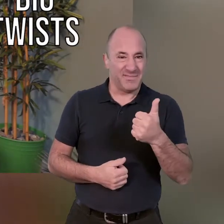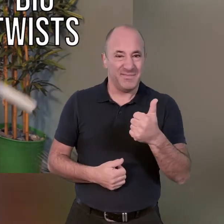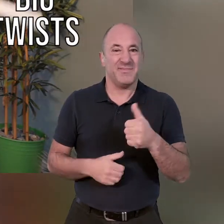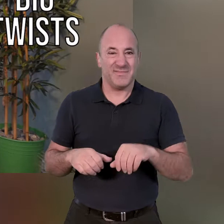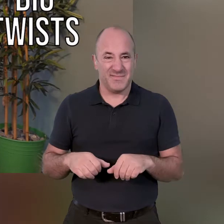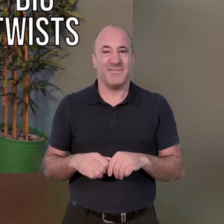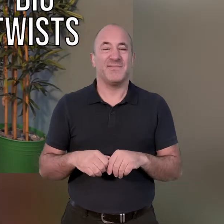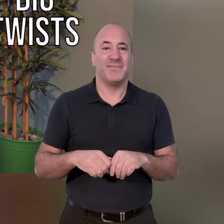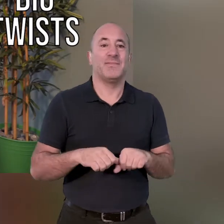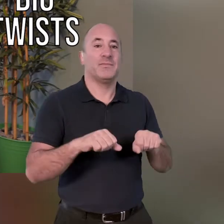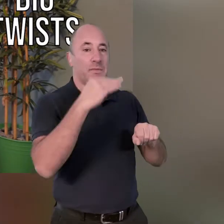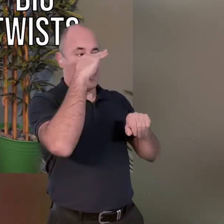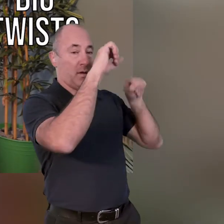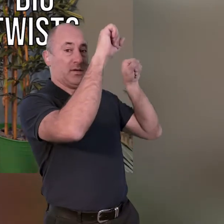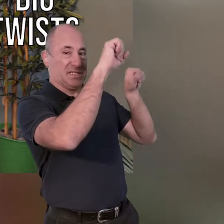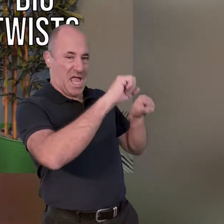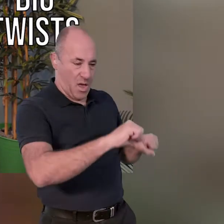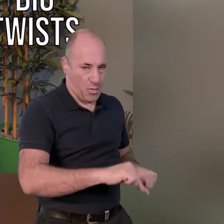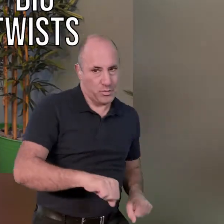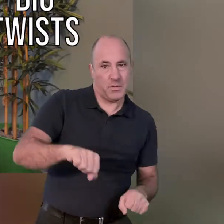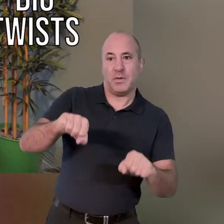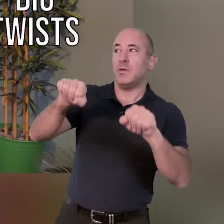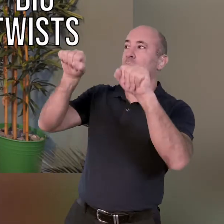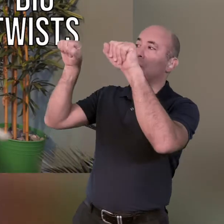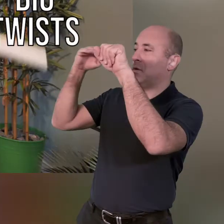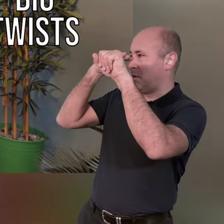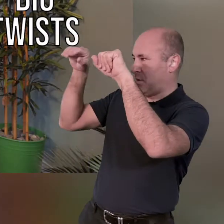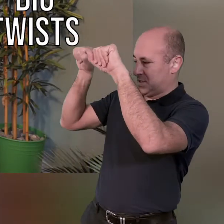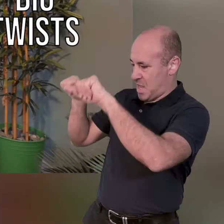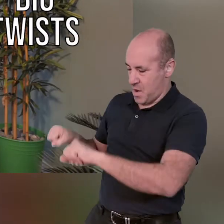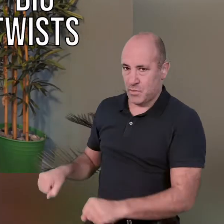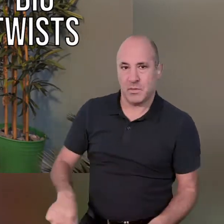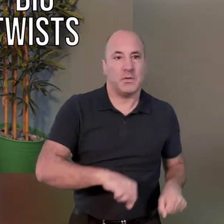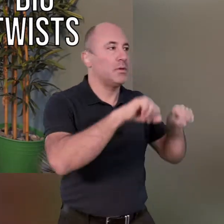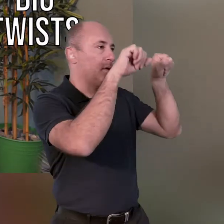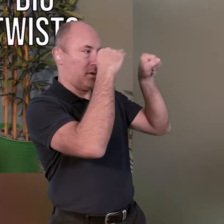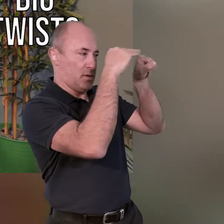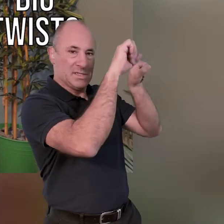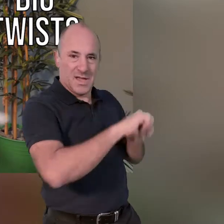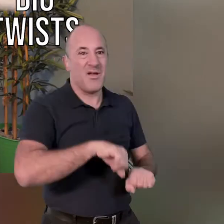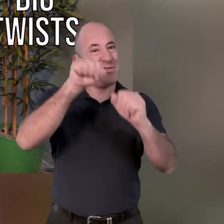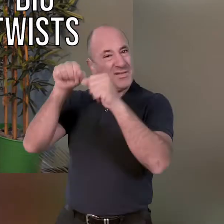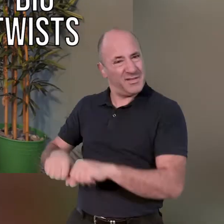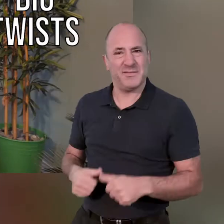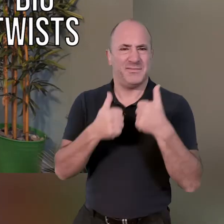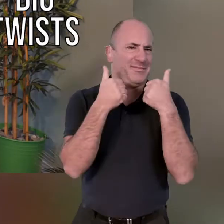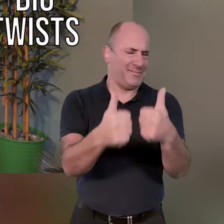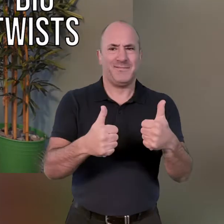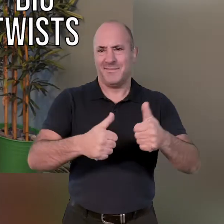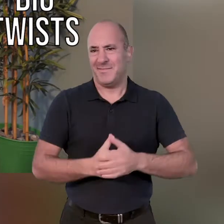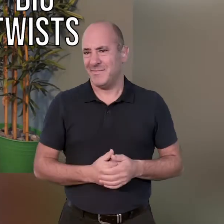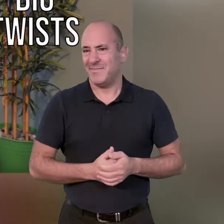side, across the body, up to the eye line, down, across, down, across, down. Excellent